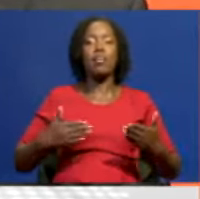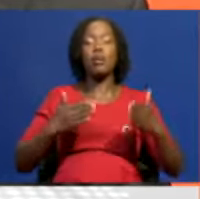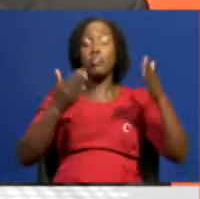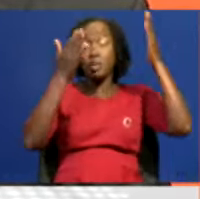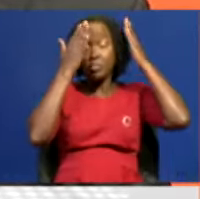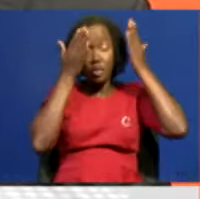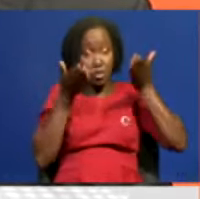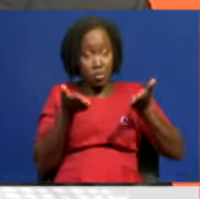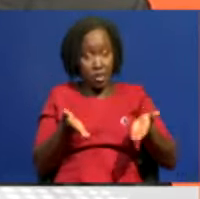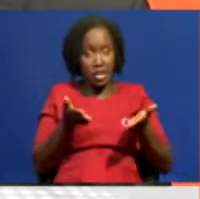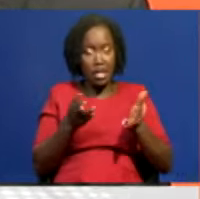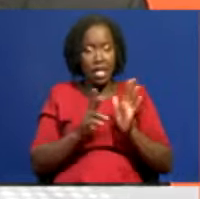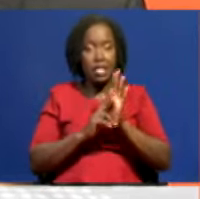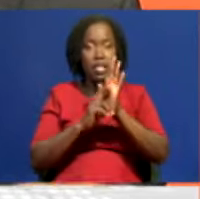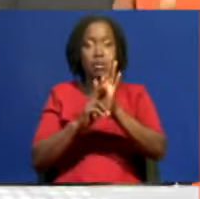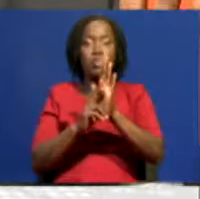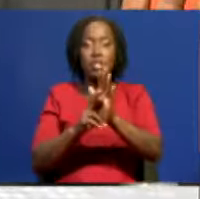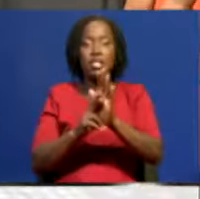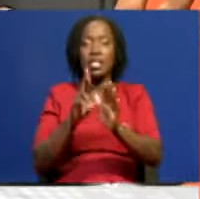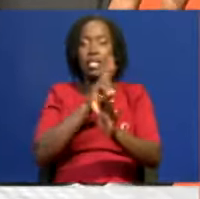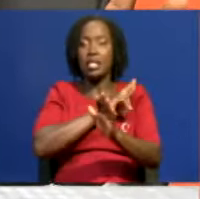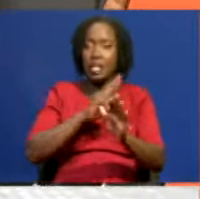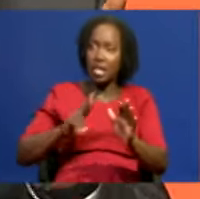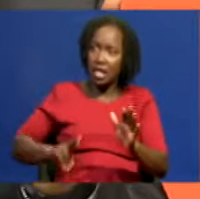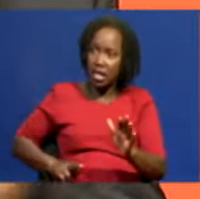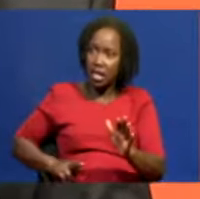is here representing the religious